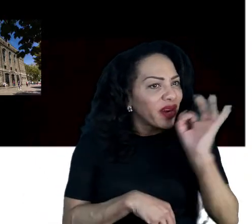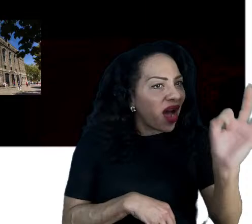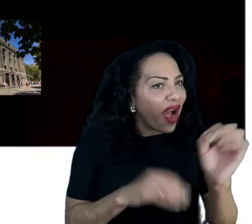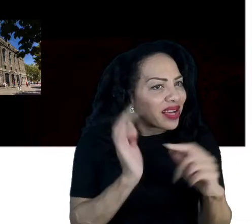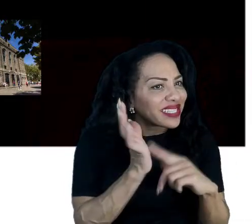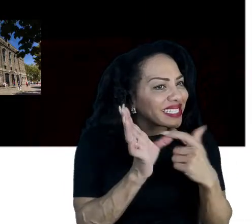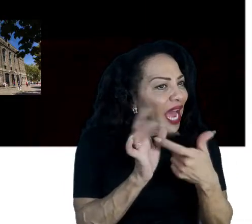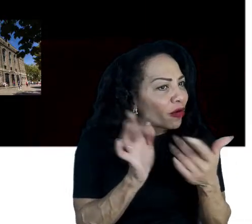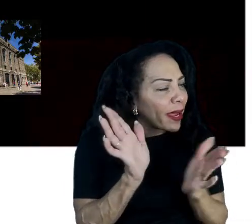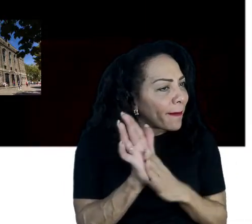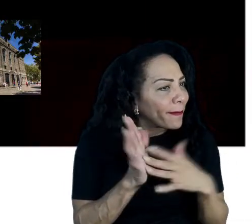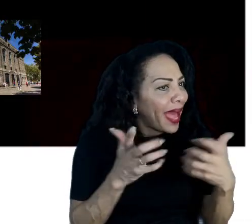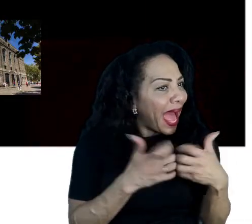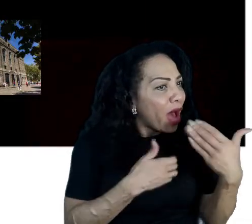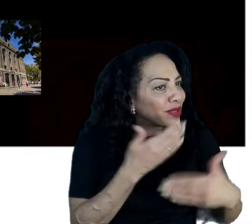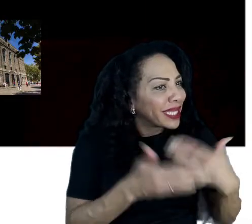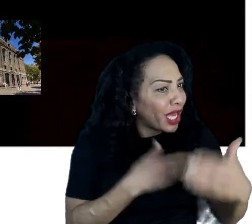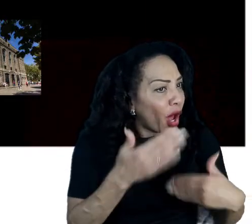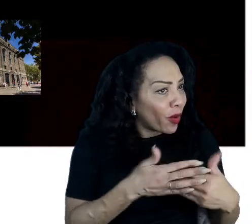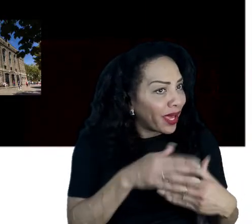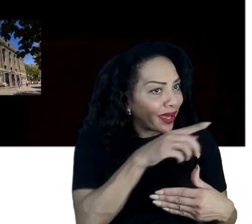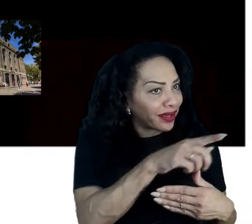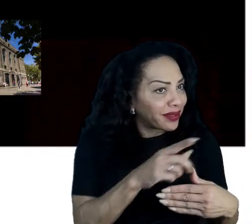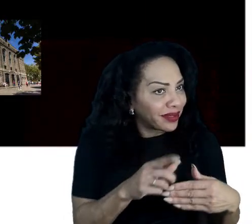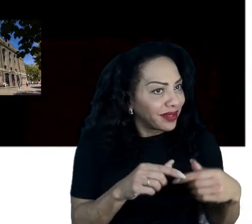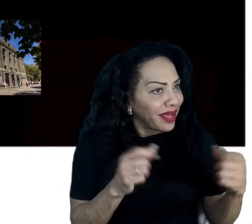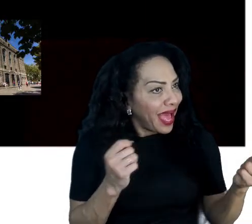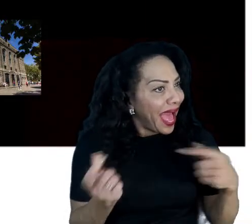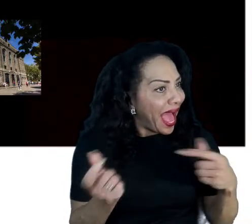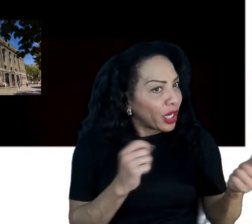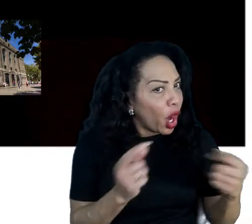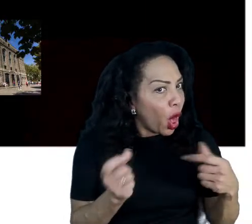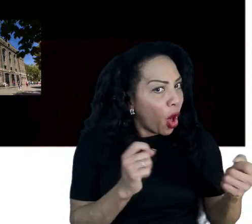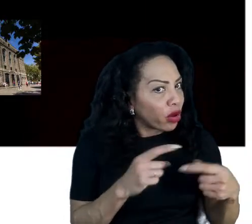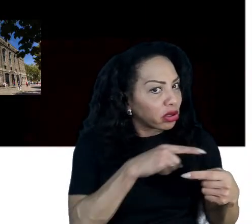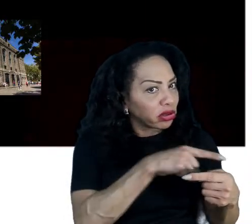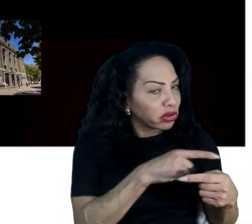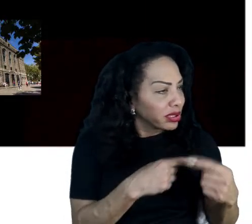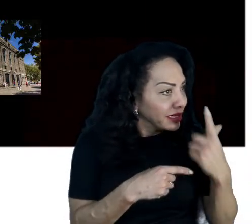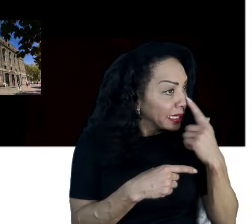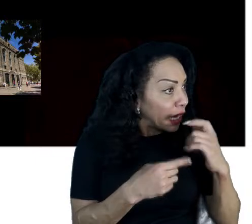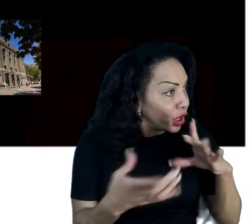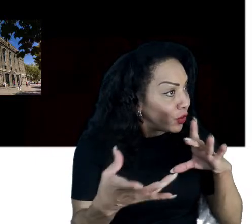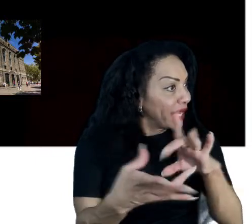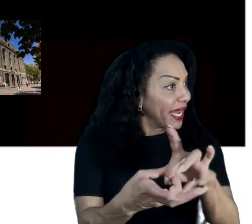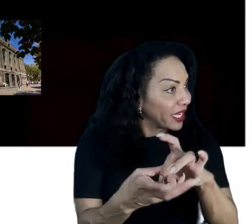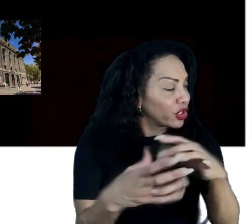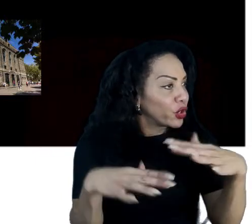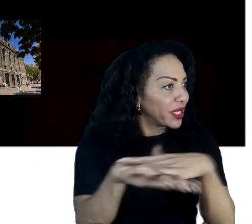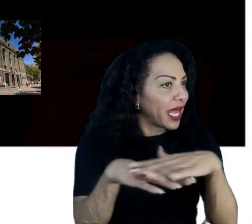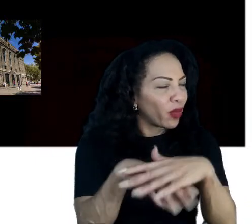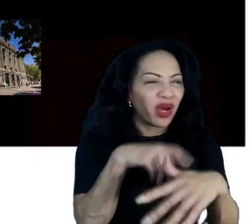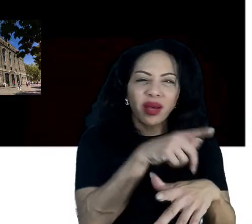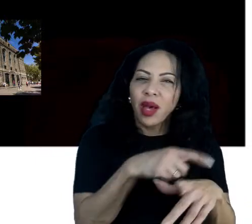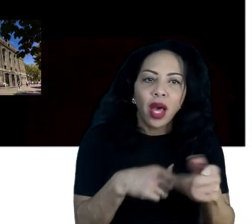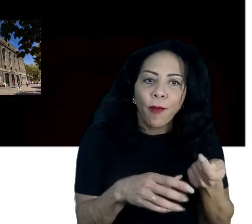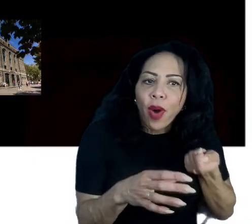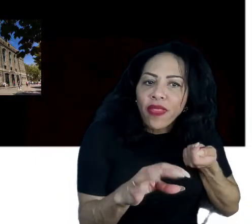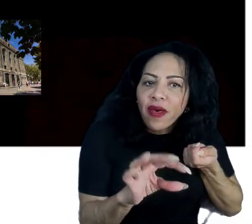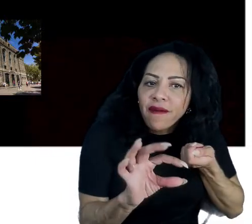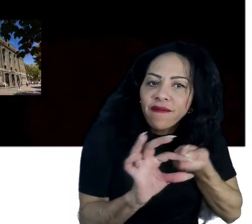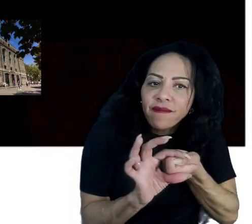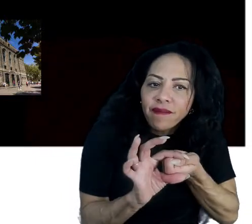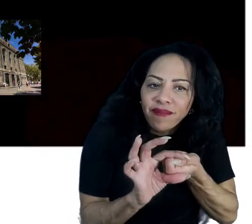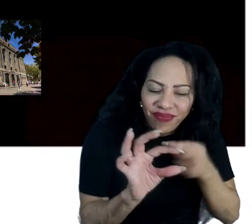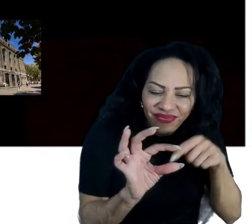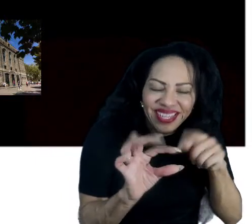because the phone sockets have different numbers of pins. And it was like this gigantic puzzle that he had to work out, but